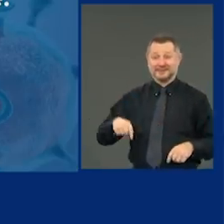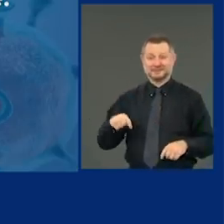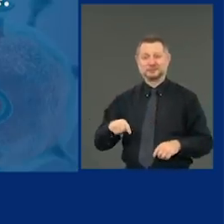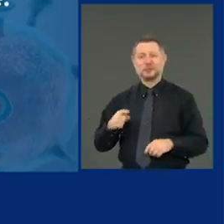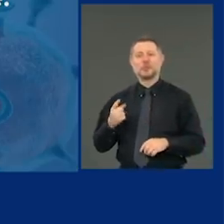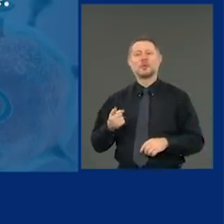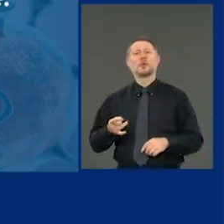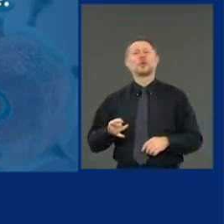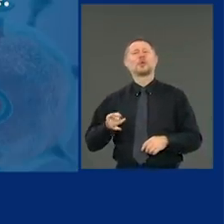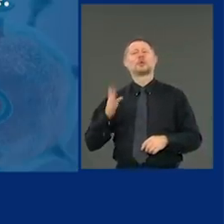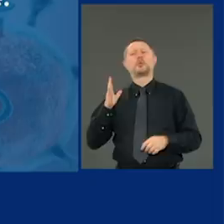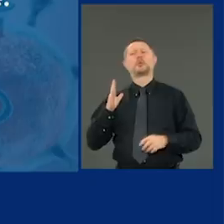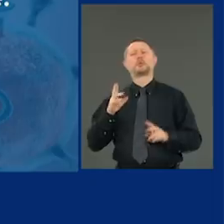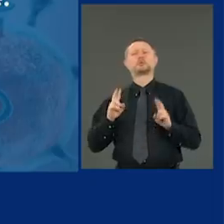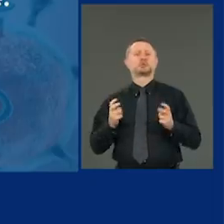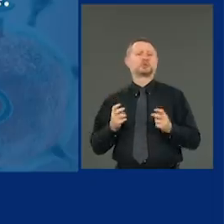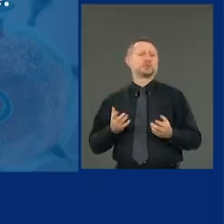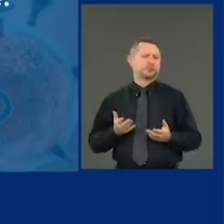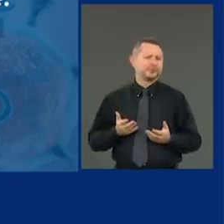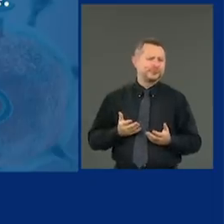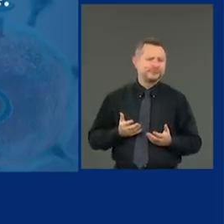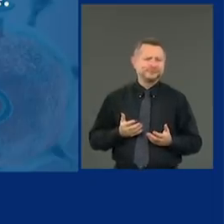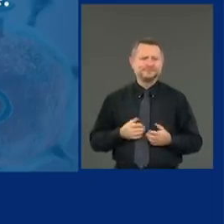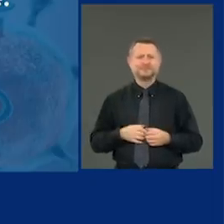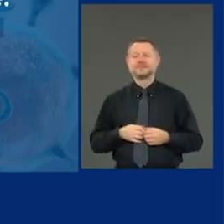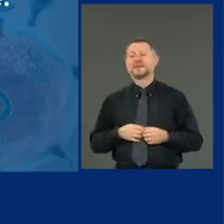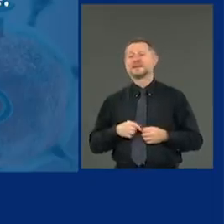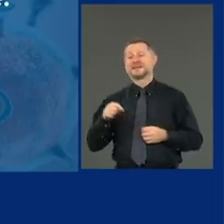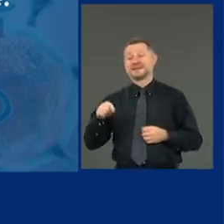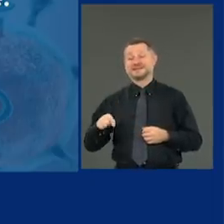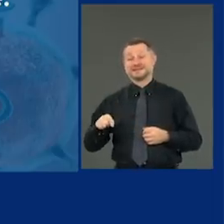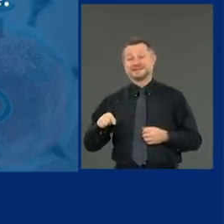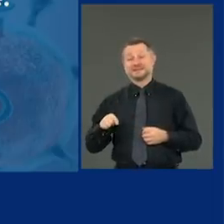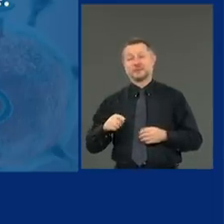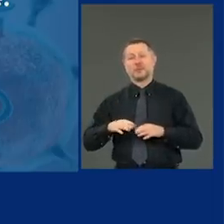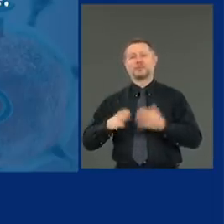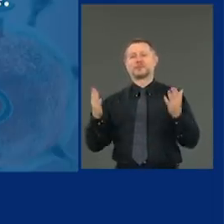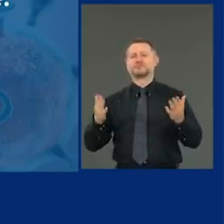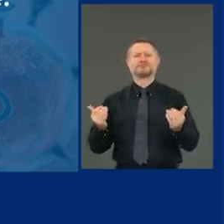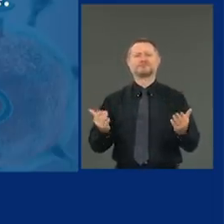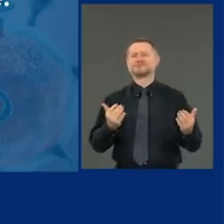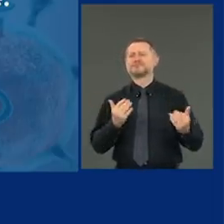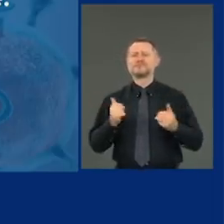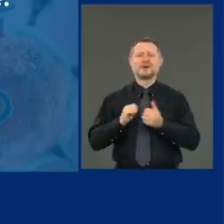We opened this up to competition. There were